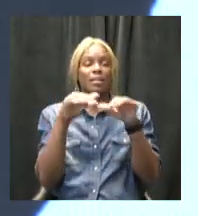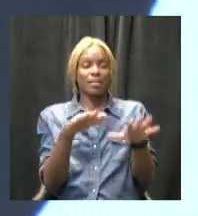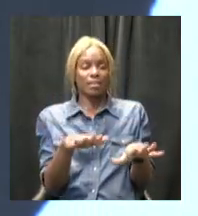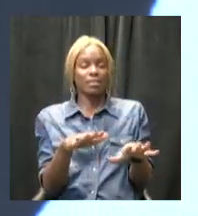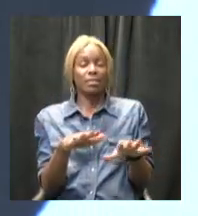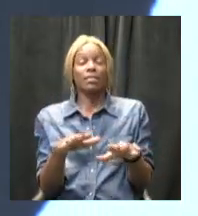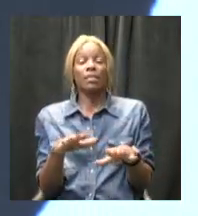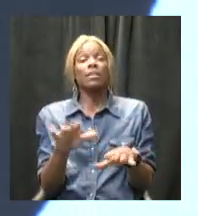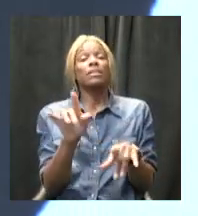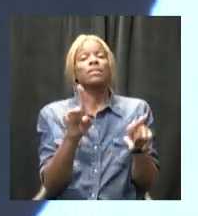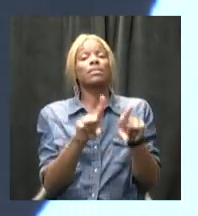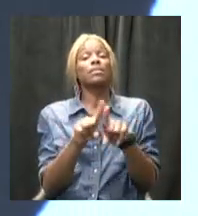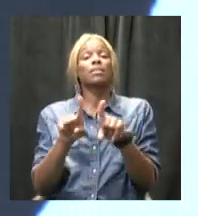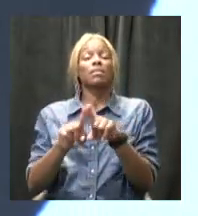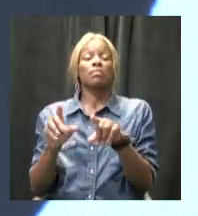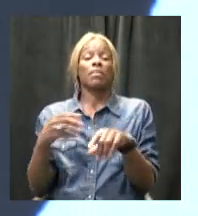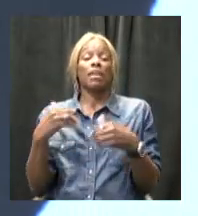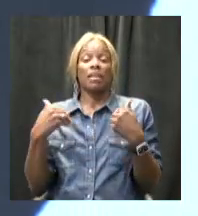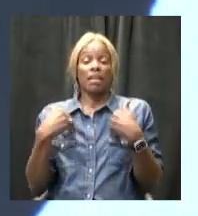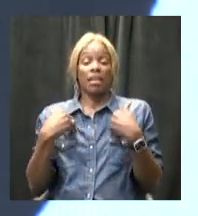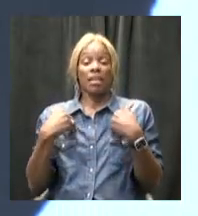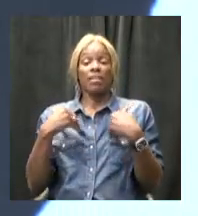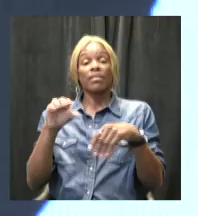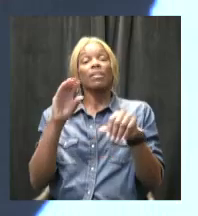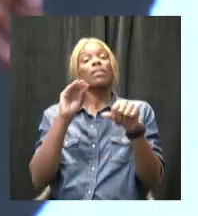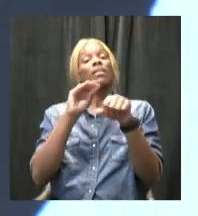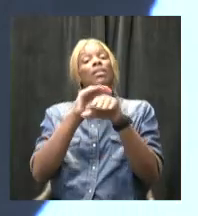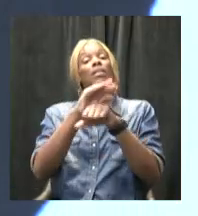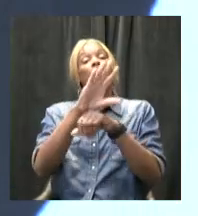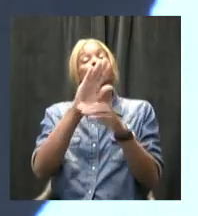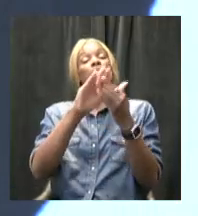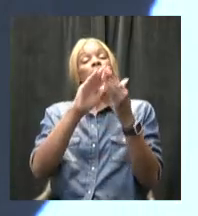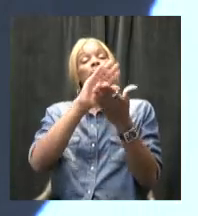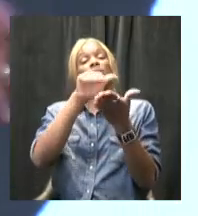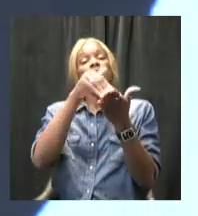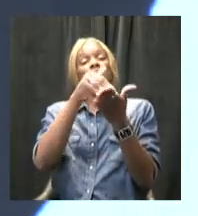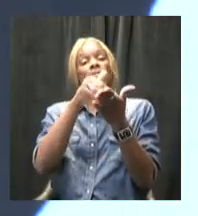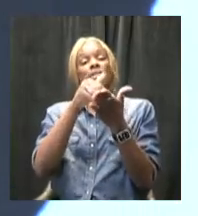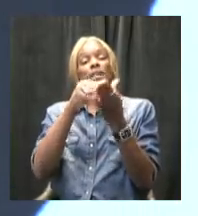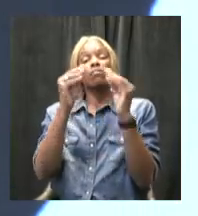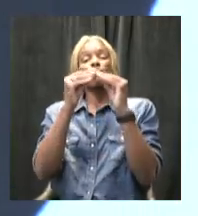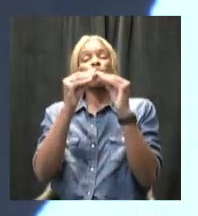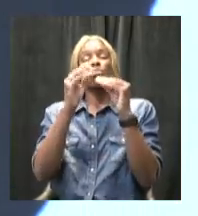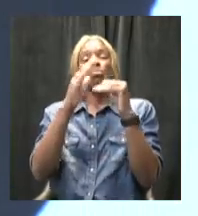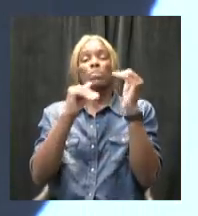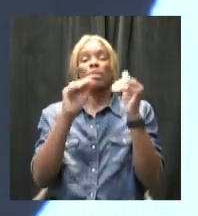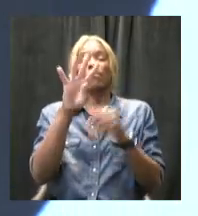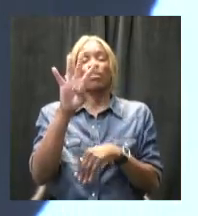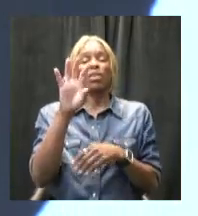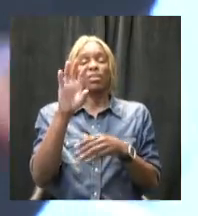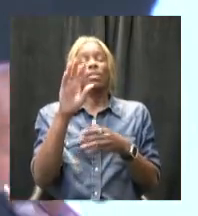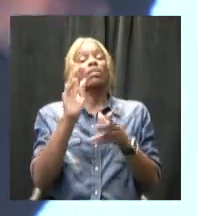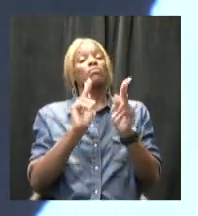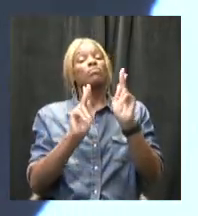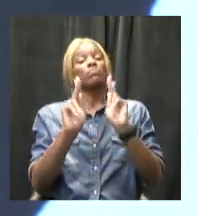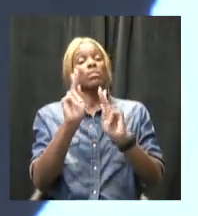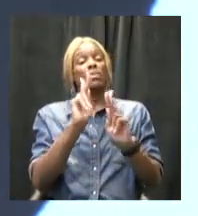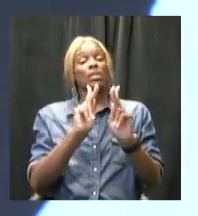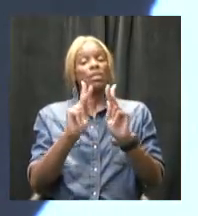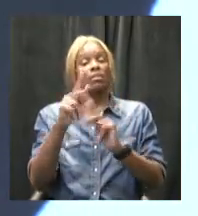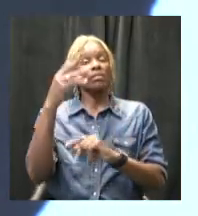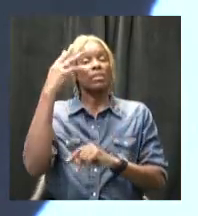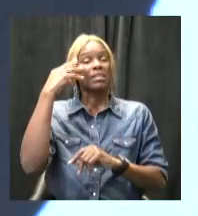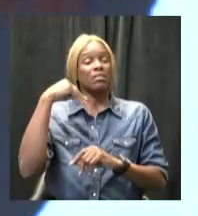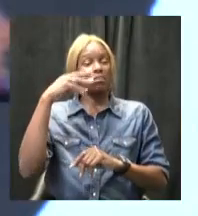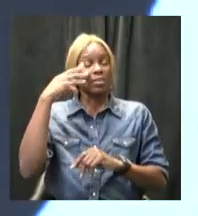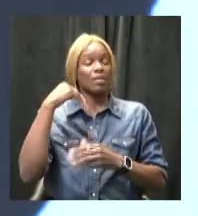counseling center. And this year alone, over 400 people have been seen in the counseling center, getting help with their mental